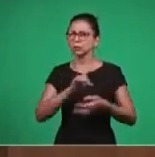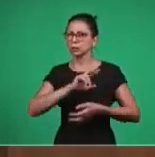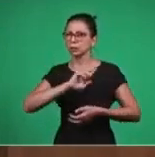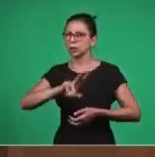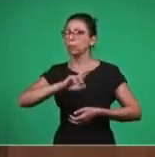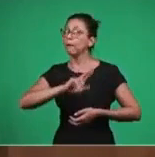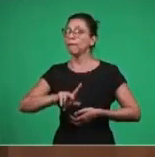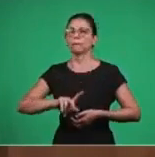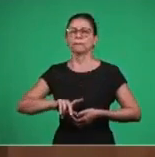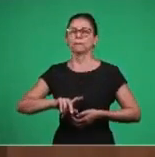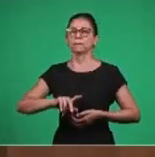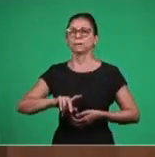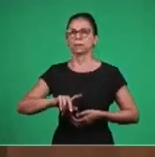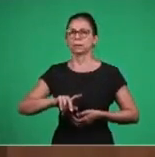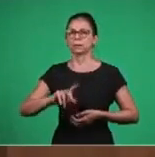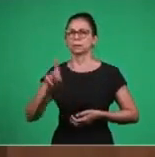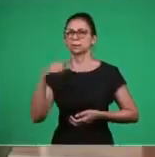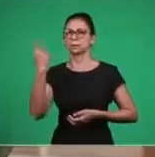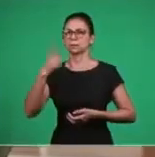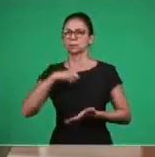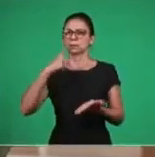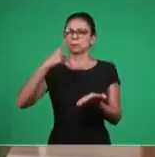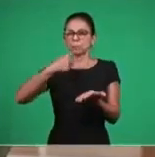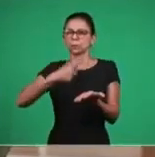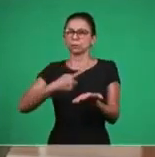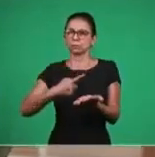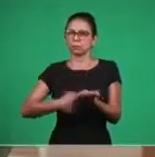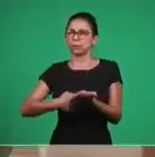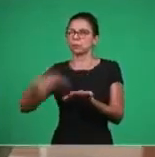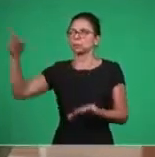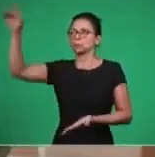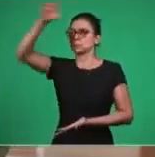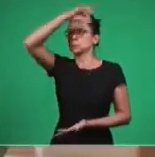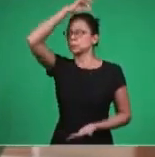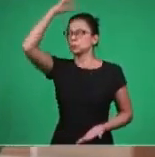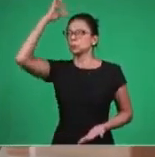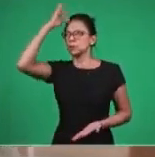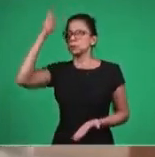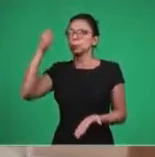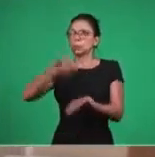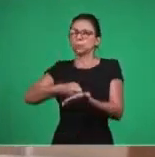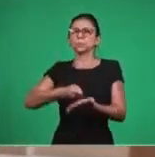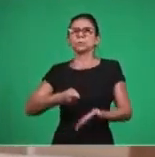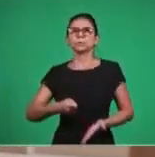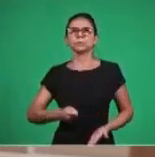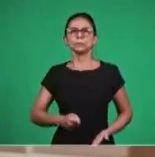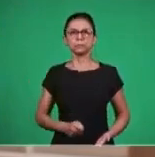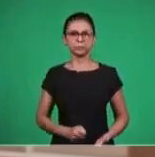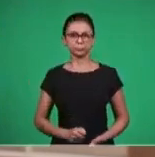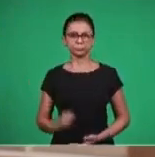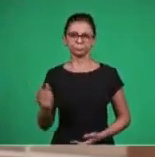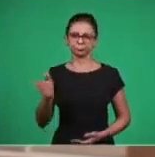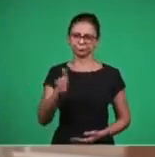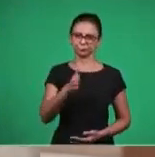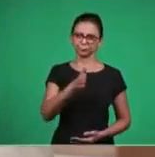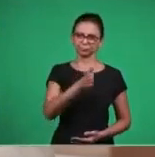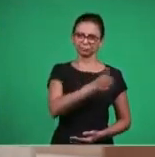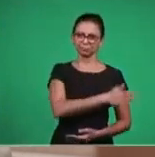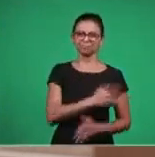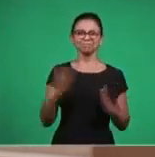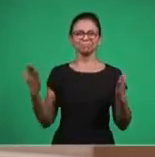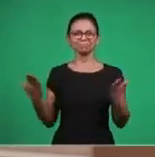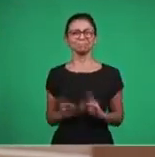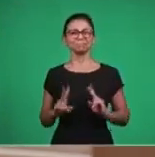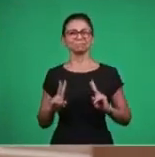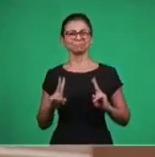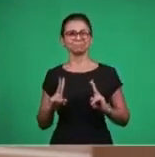they want, and that's not how it is. We have a commitment with the Holy Spirit, and we will fulfill it. And today,